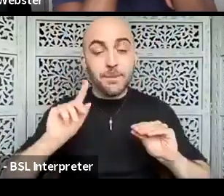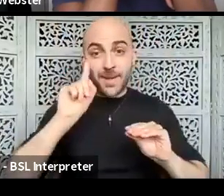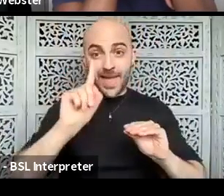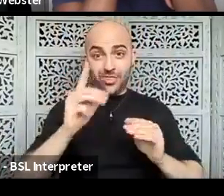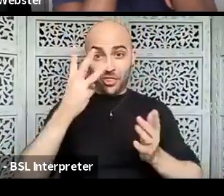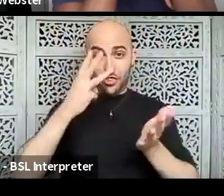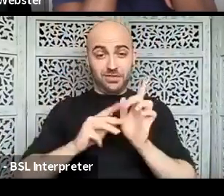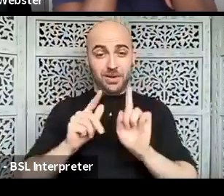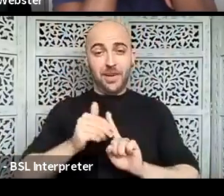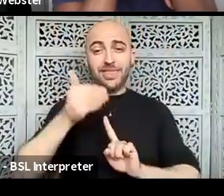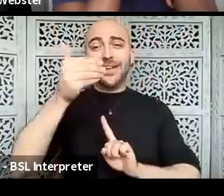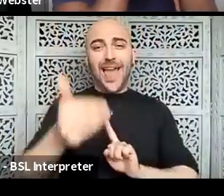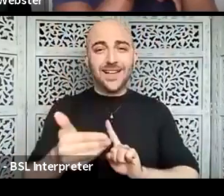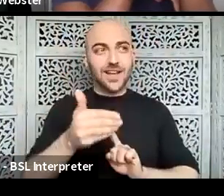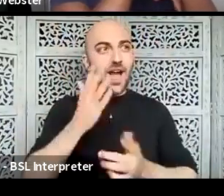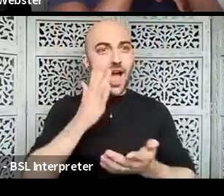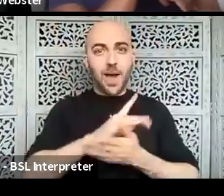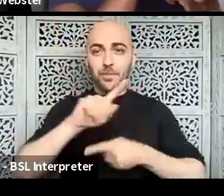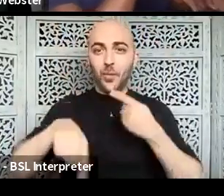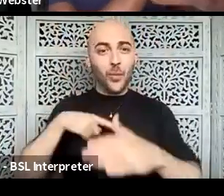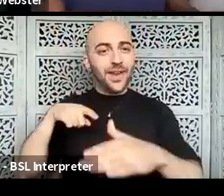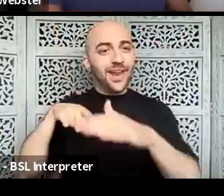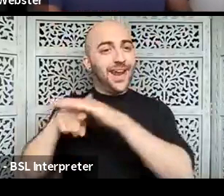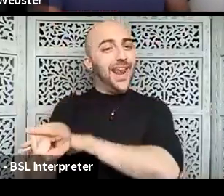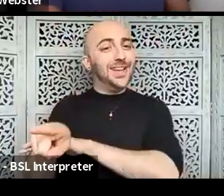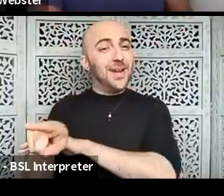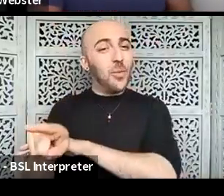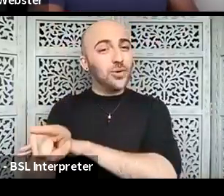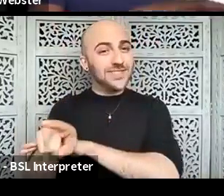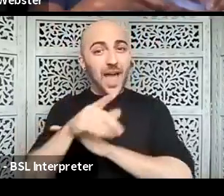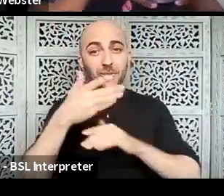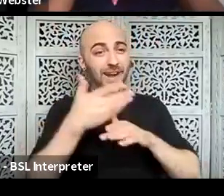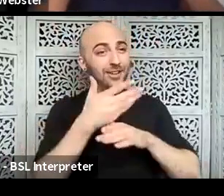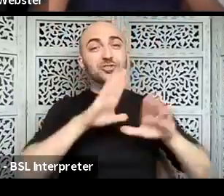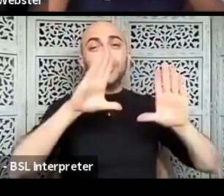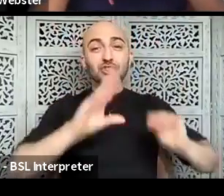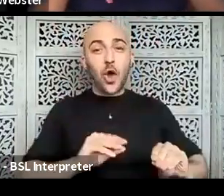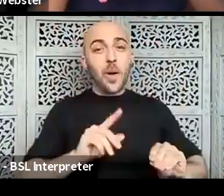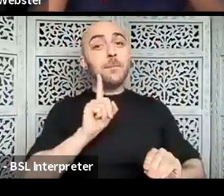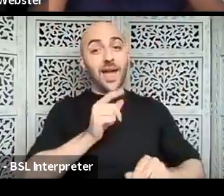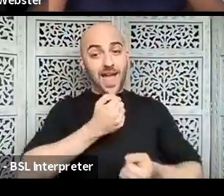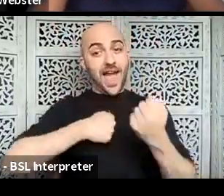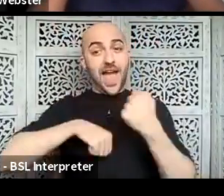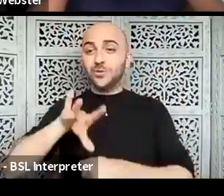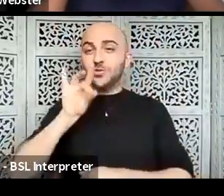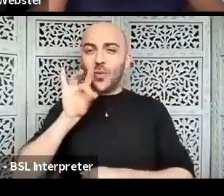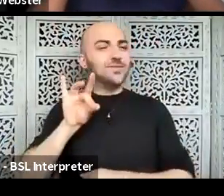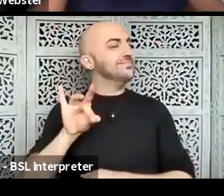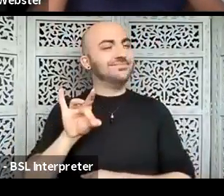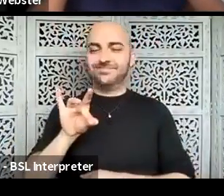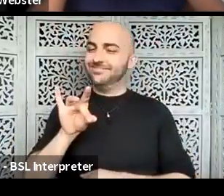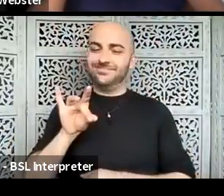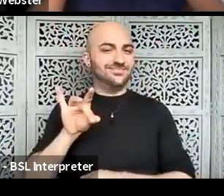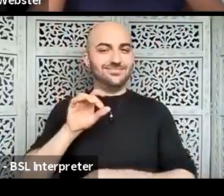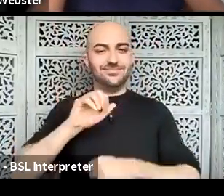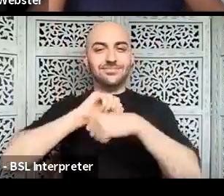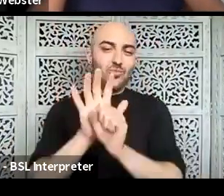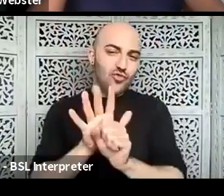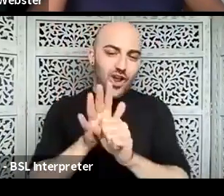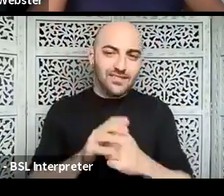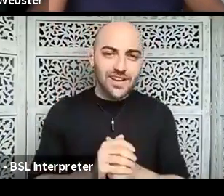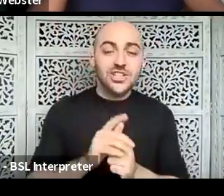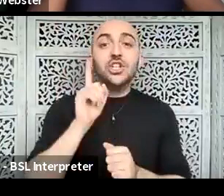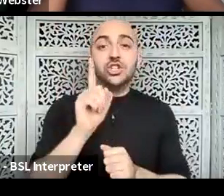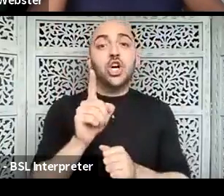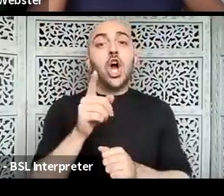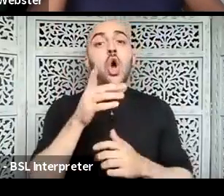we kind of had to walk out, and the industry did stop, not out of choice. So when that went out, people really